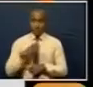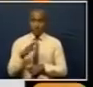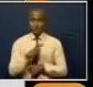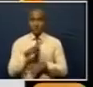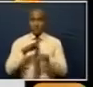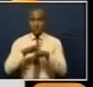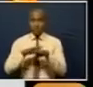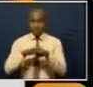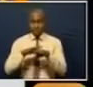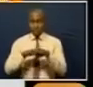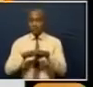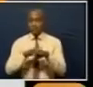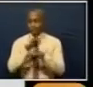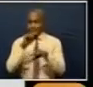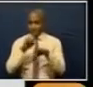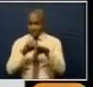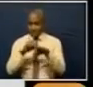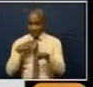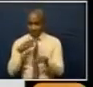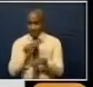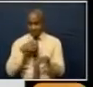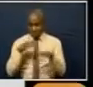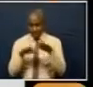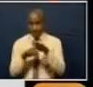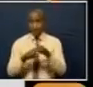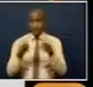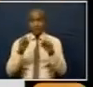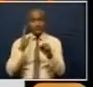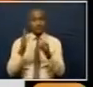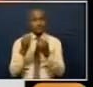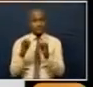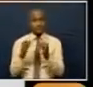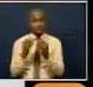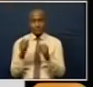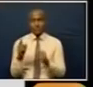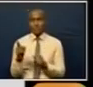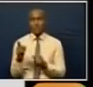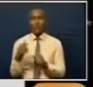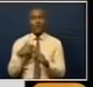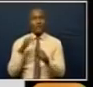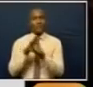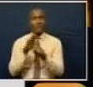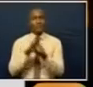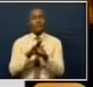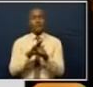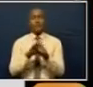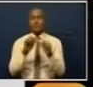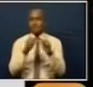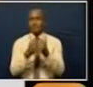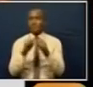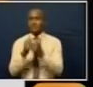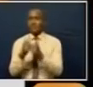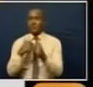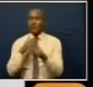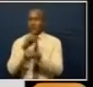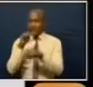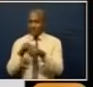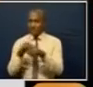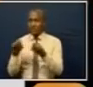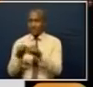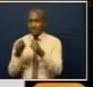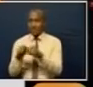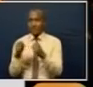chair, we're really looking at. First of all, we have too many agencies that deal with disaster. We have National Disaster, and